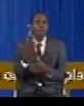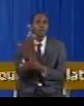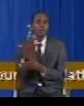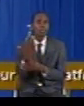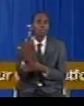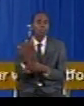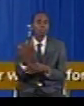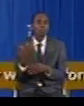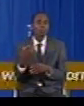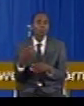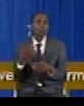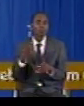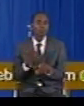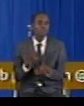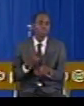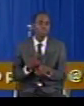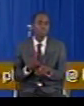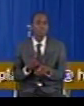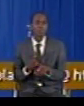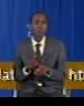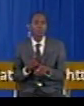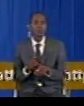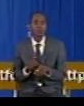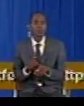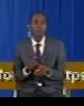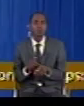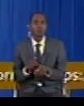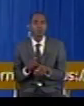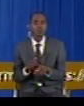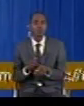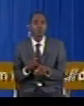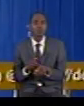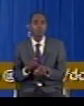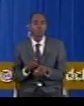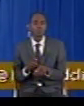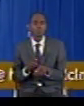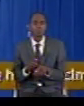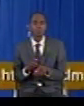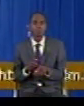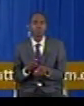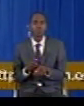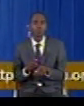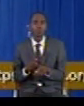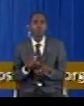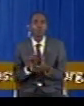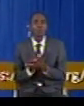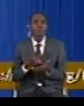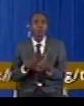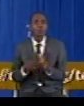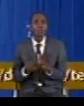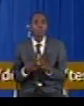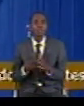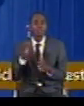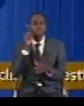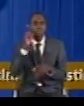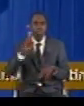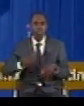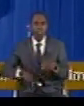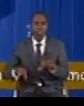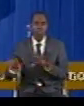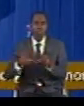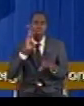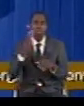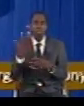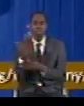congenital hand deformity, with complete lack of flexion. That means she cannot bend her hands. But